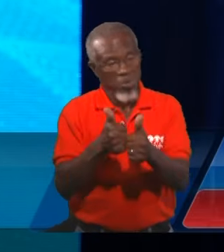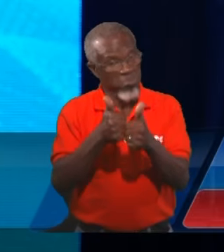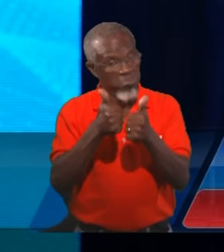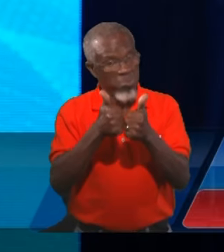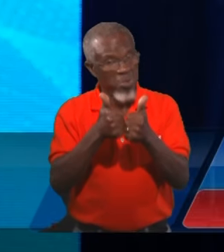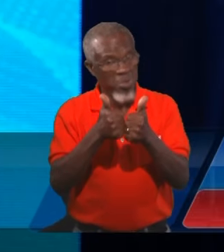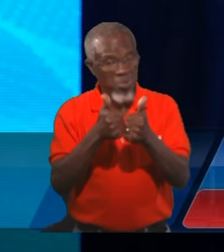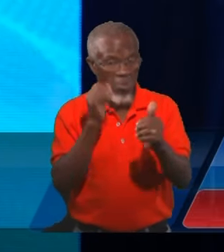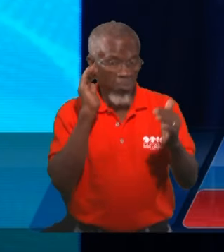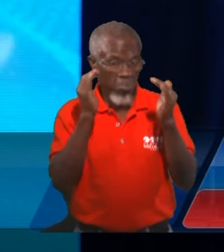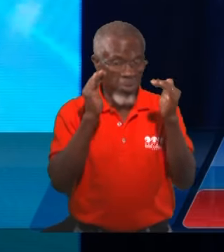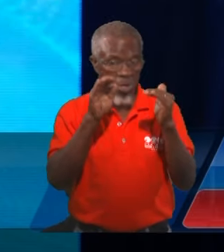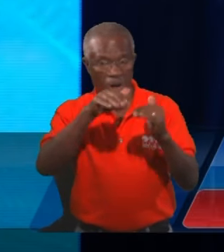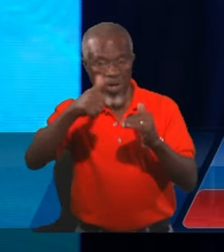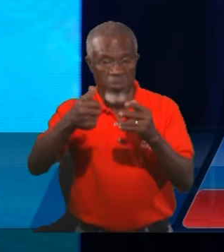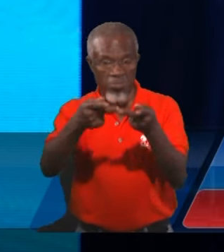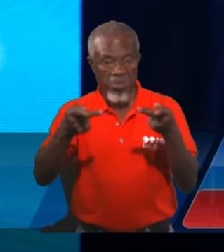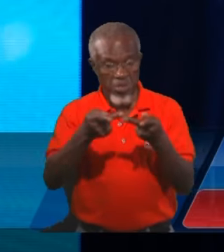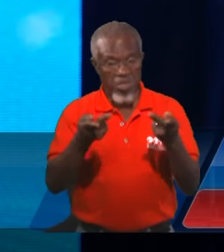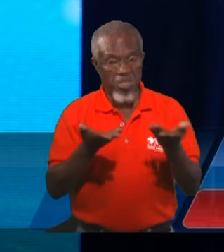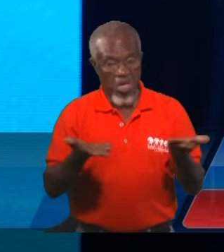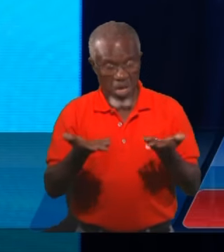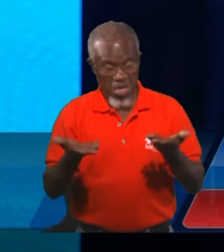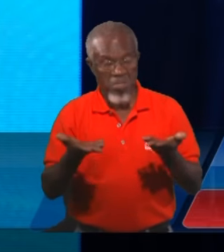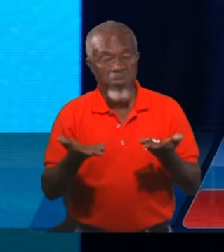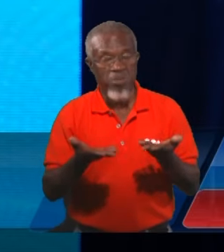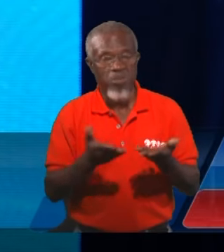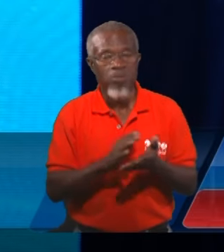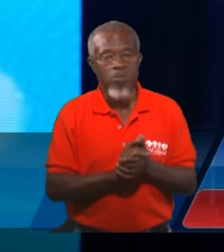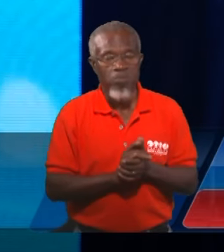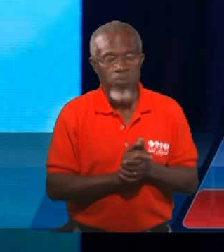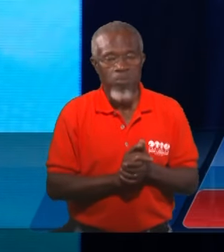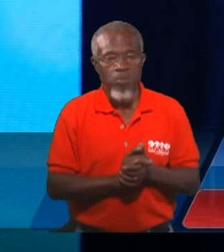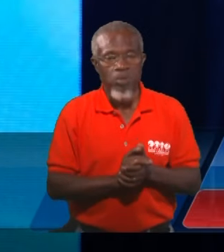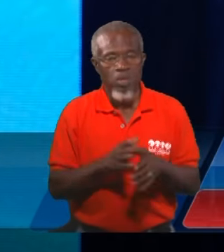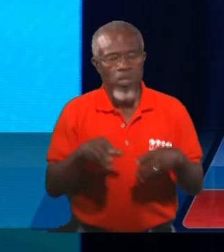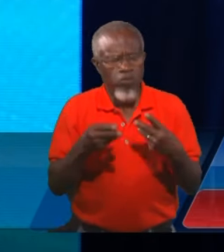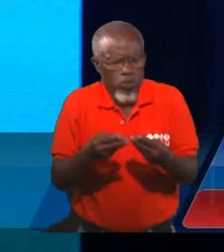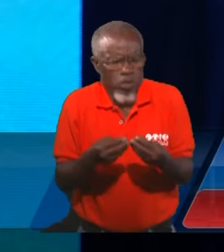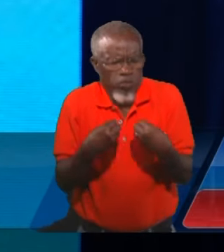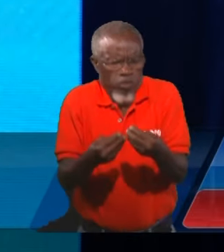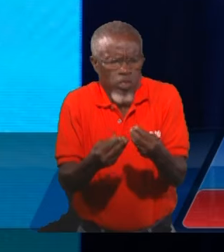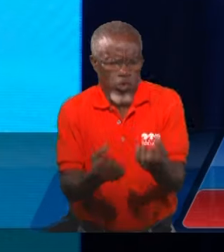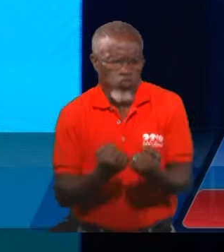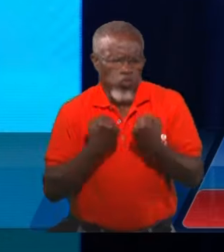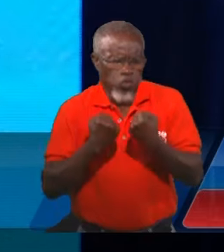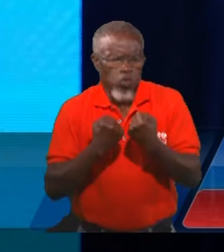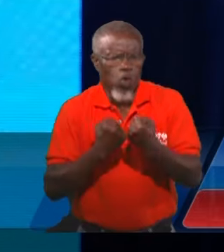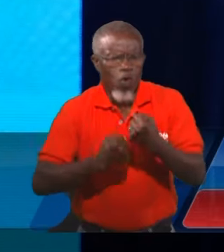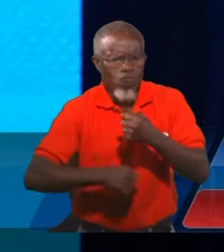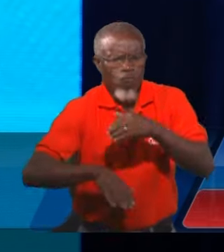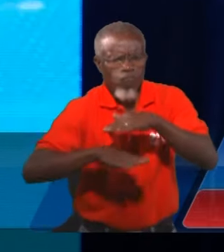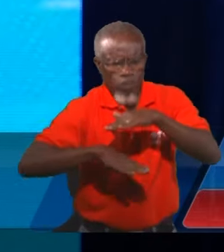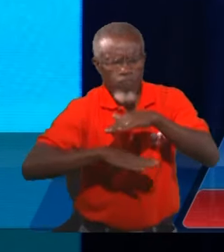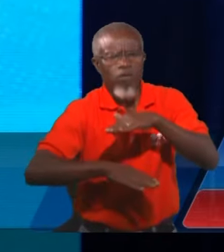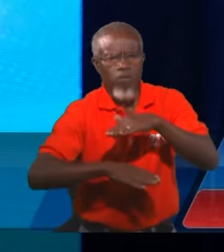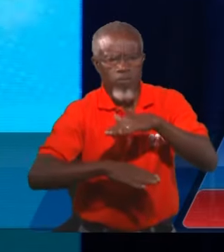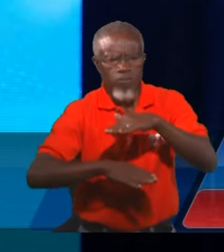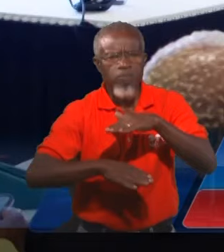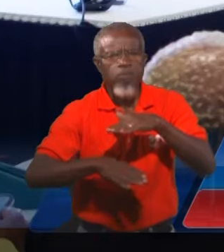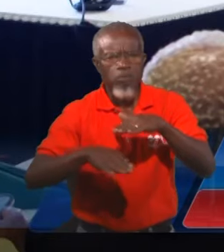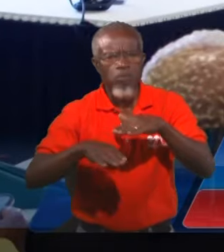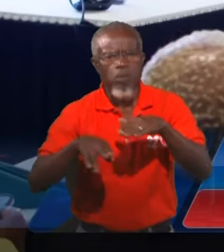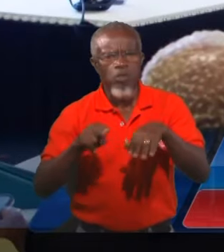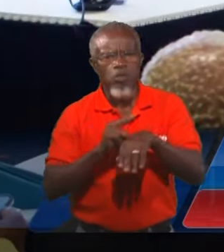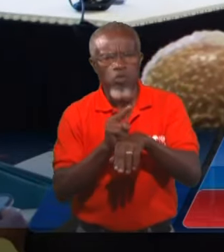with top-tier certifications, providing a robust foundation for this e-tender